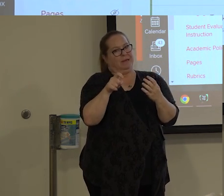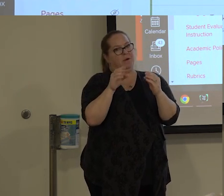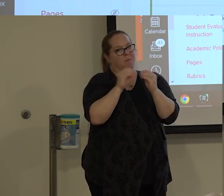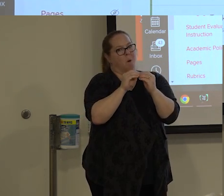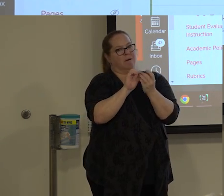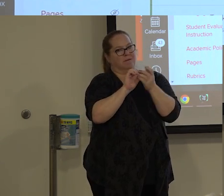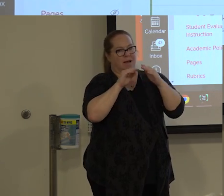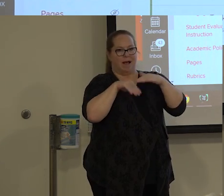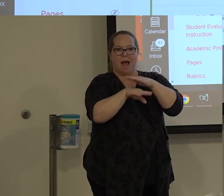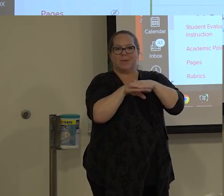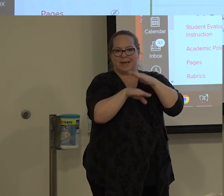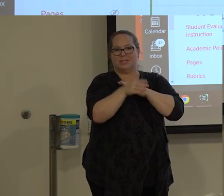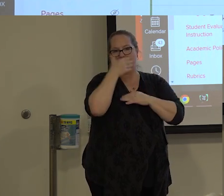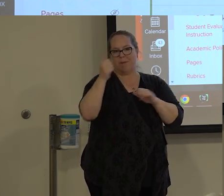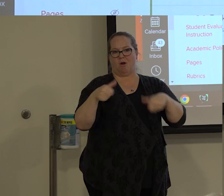are better offered